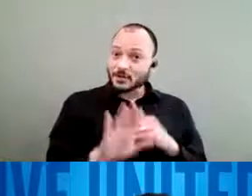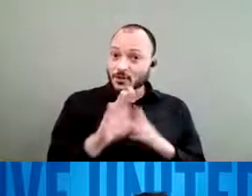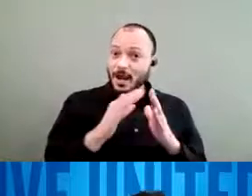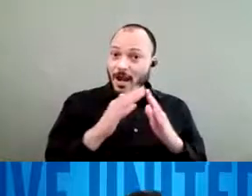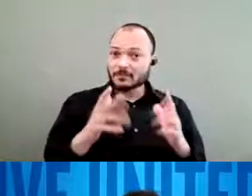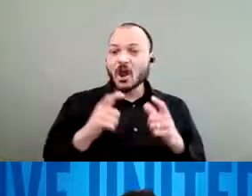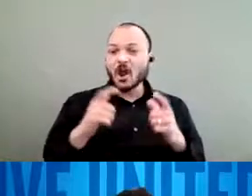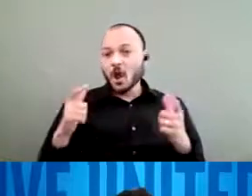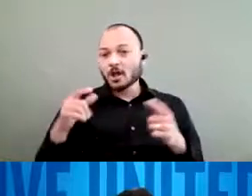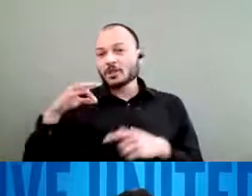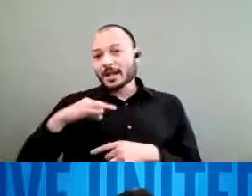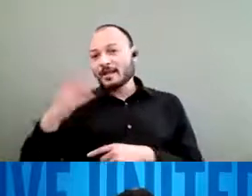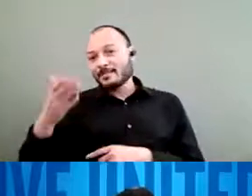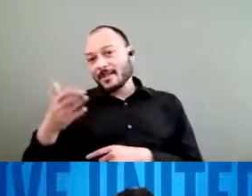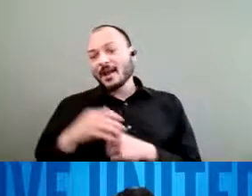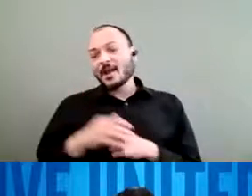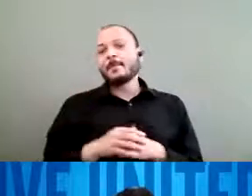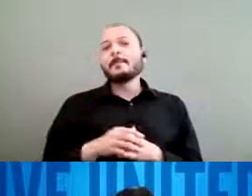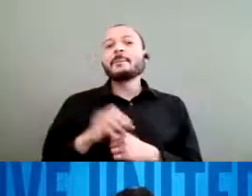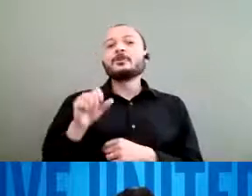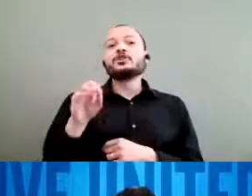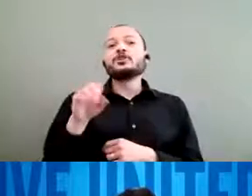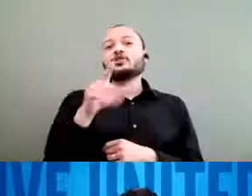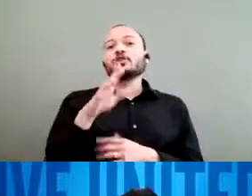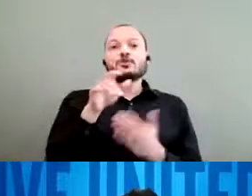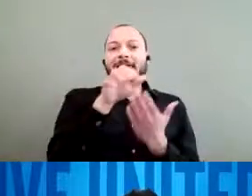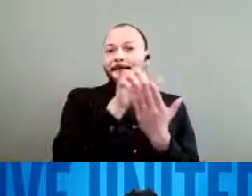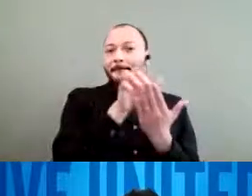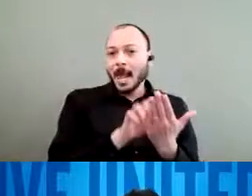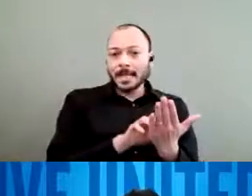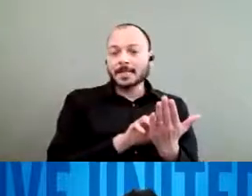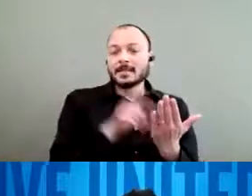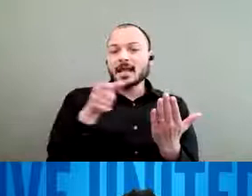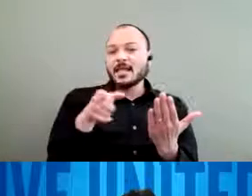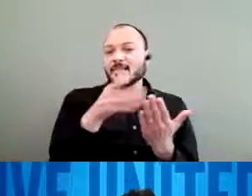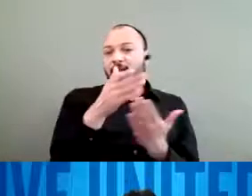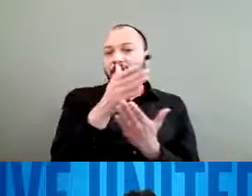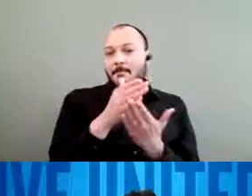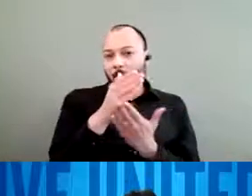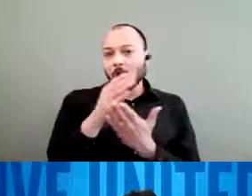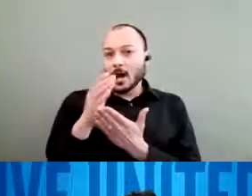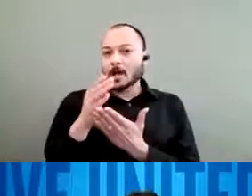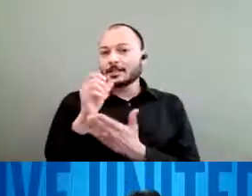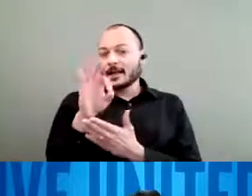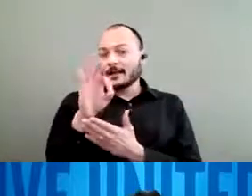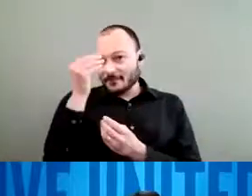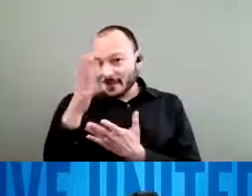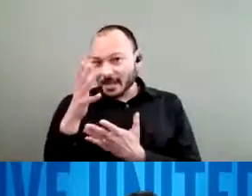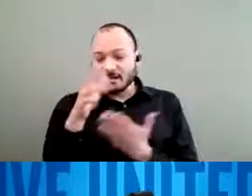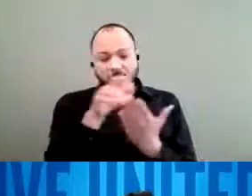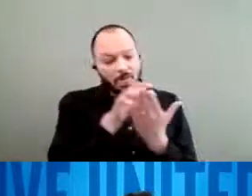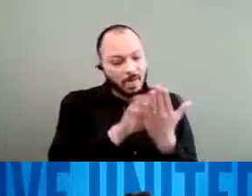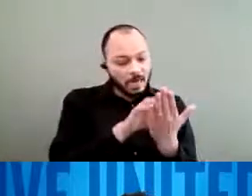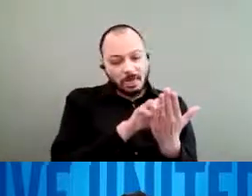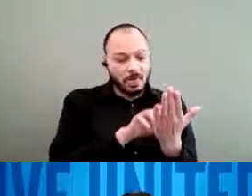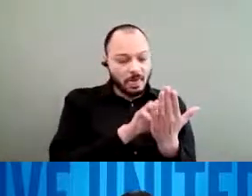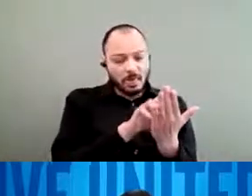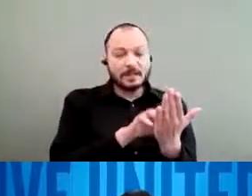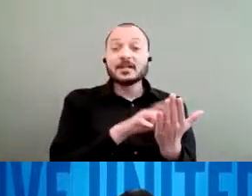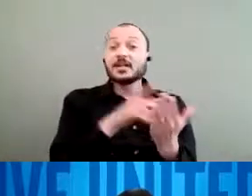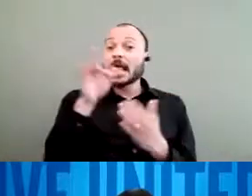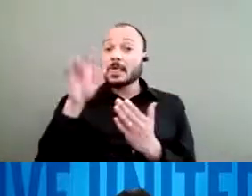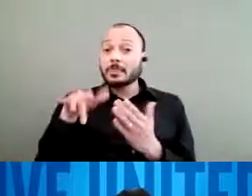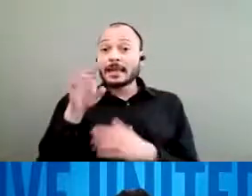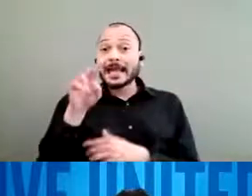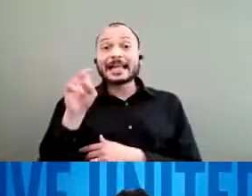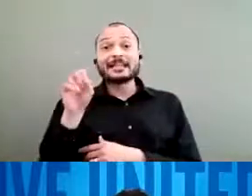So, you plug in these bits of information, and then as you do that, you just